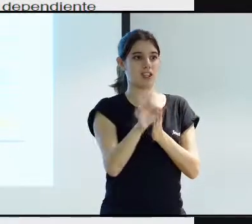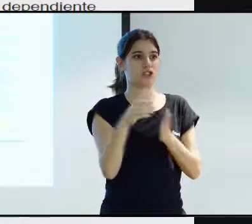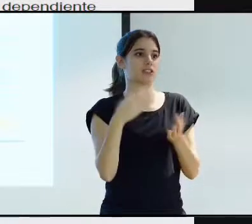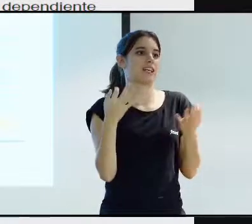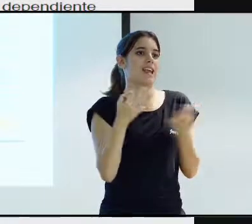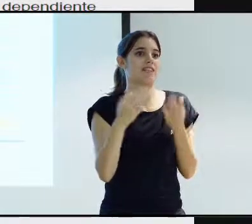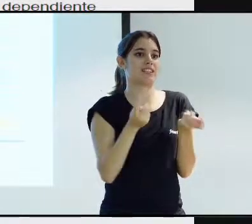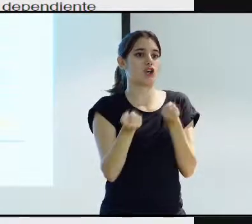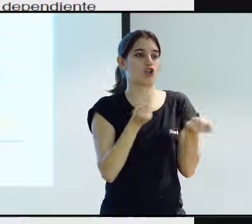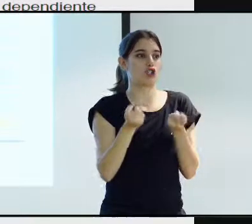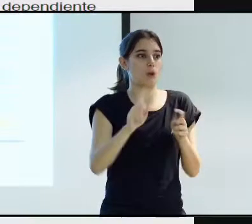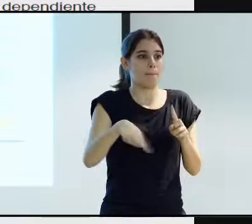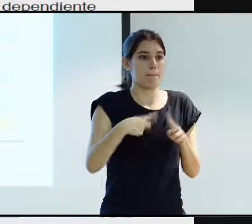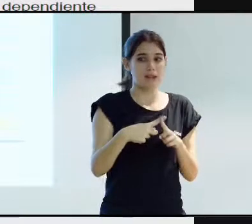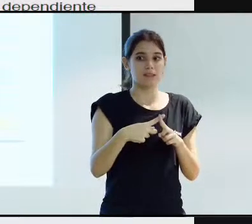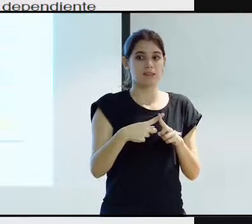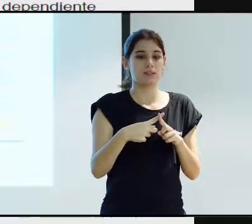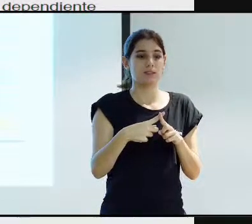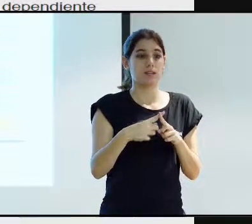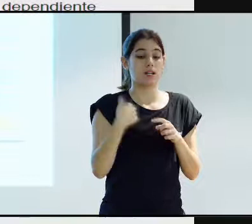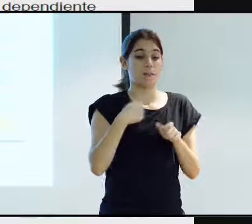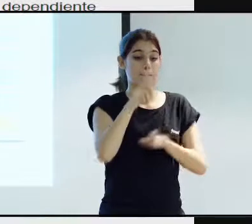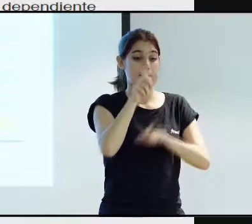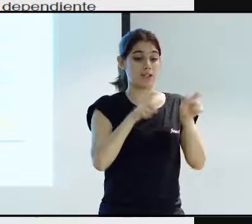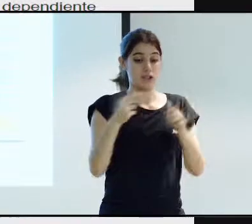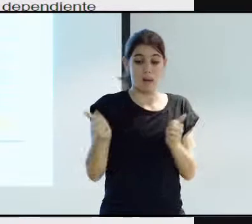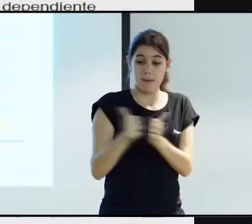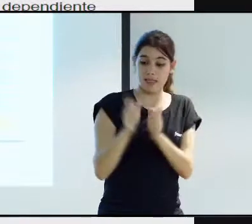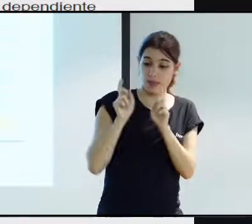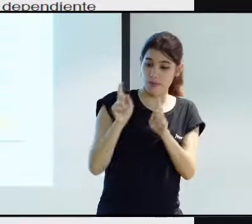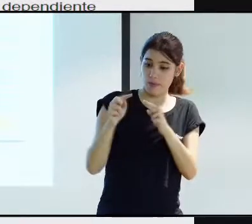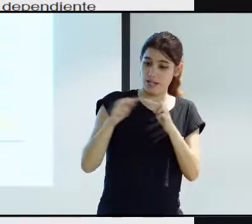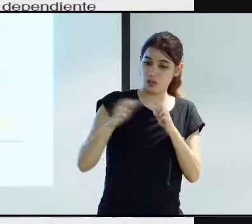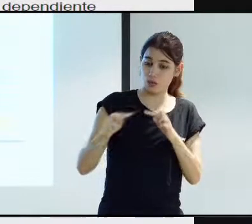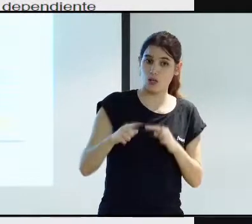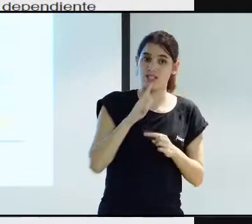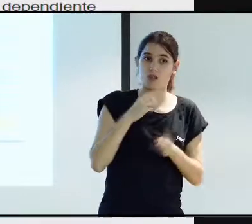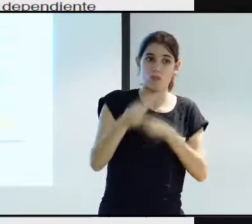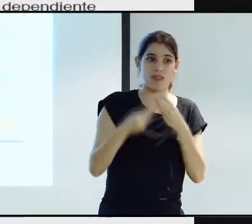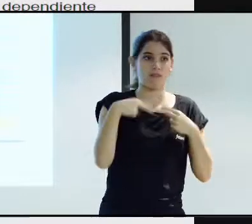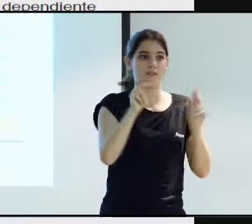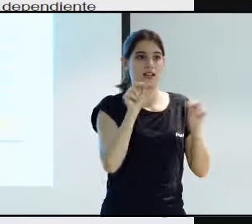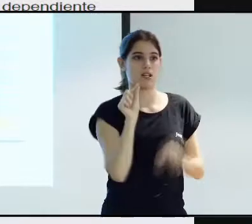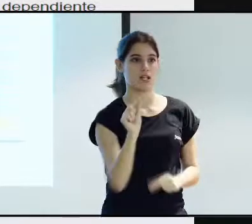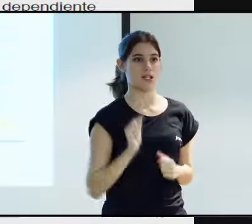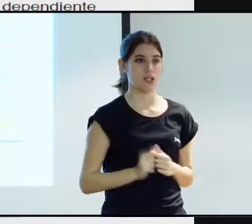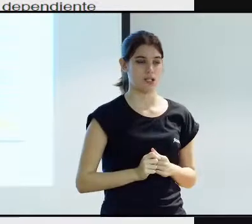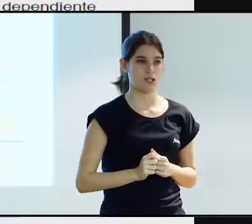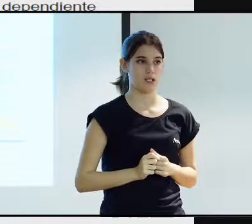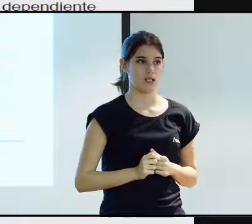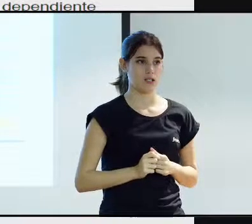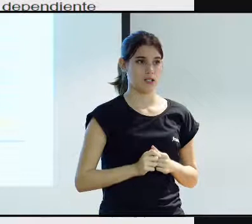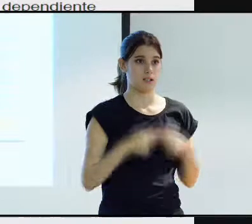saying that a person with intellectual functional diversity then has the right to decide